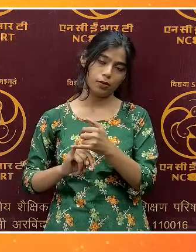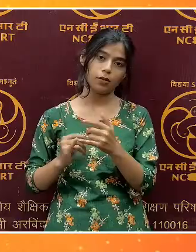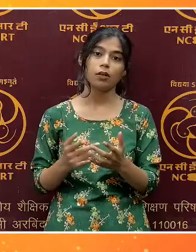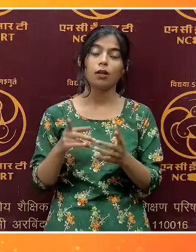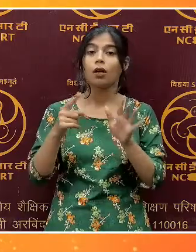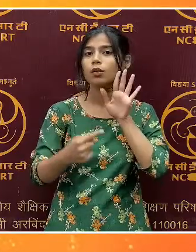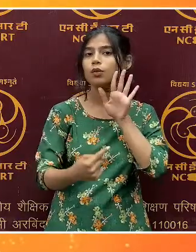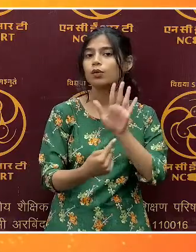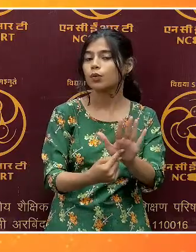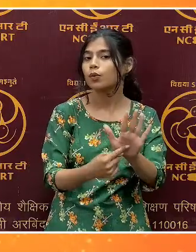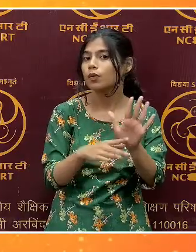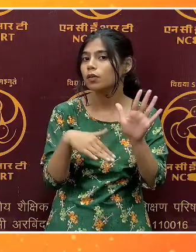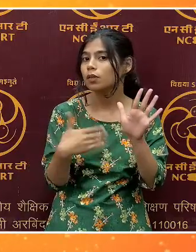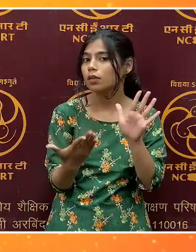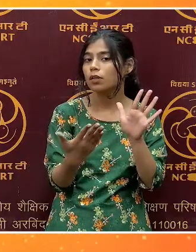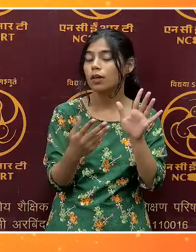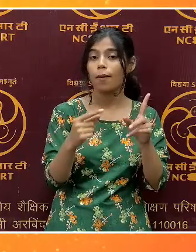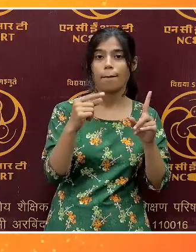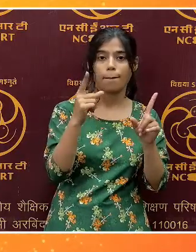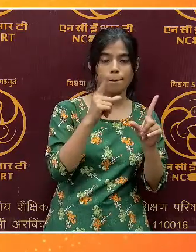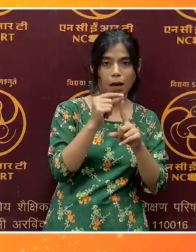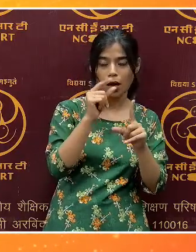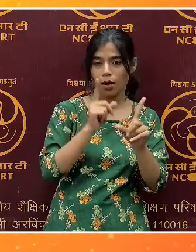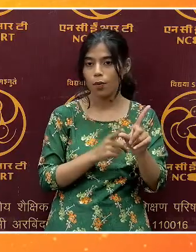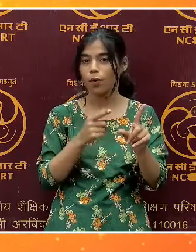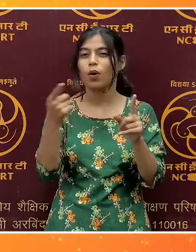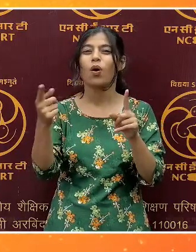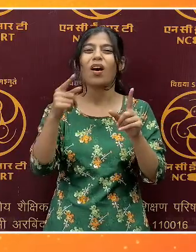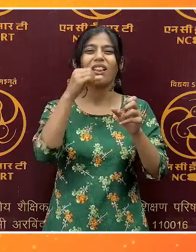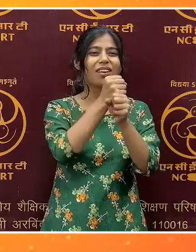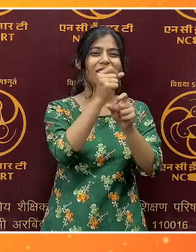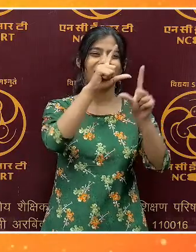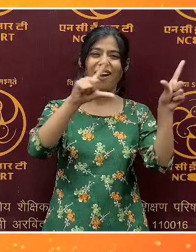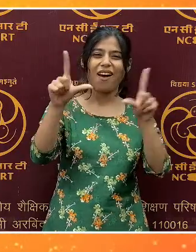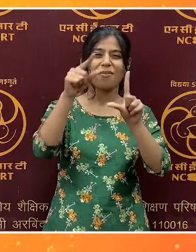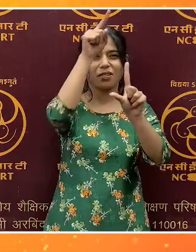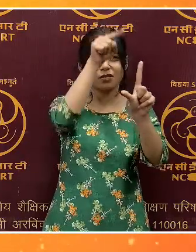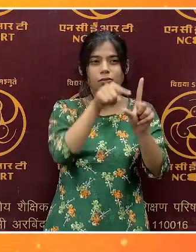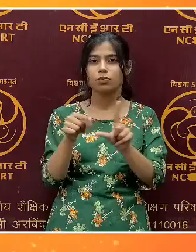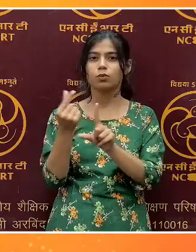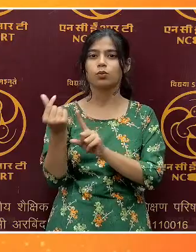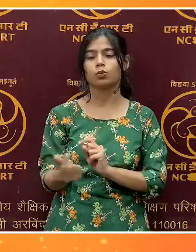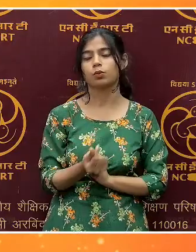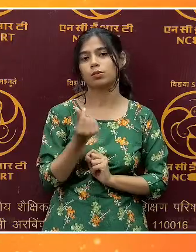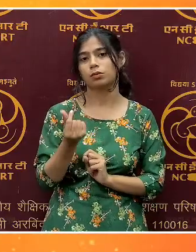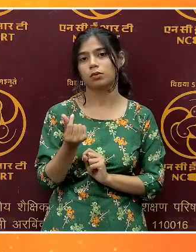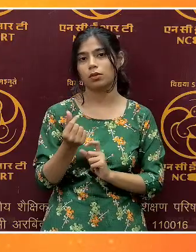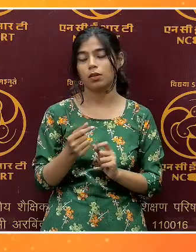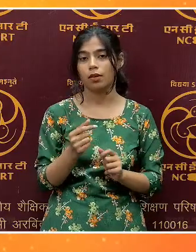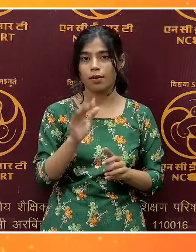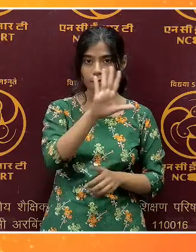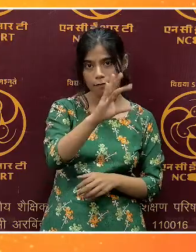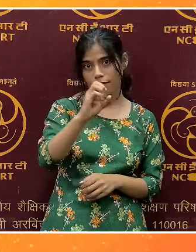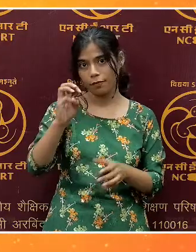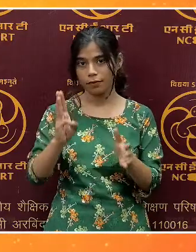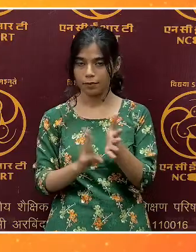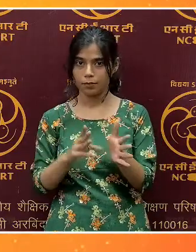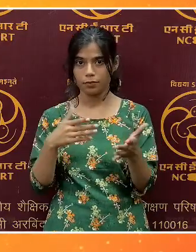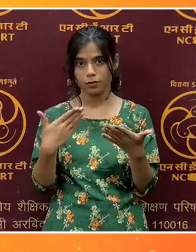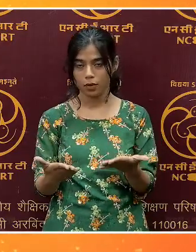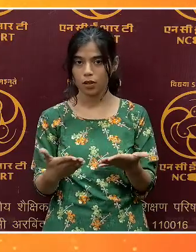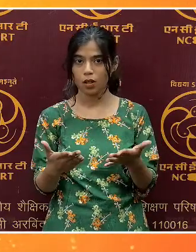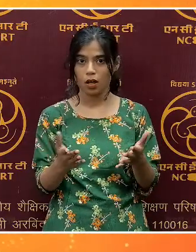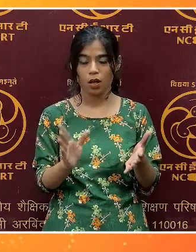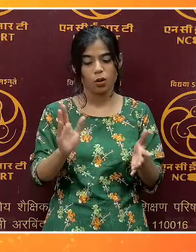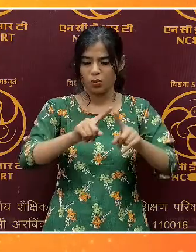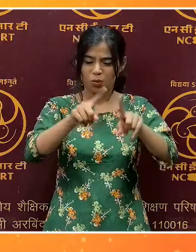Represent a displacement of 500 meter east graphically. This is an example. Now, here 500 meter obviously we cannot draw on